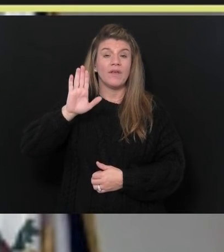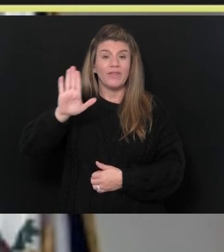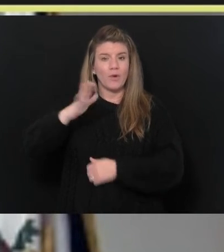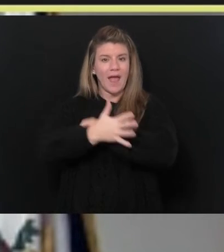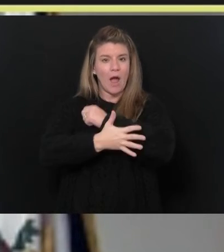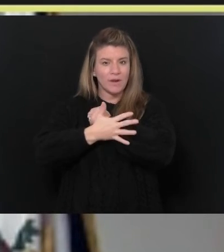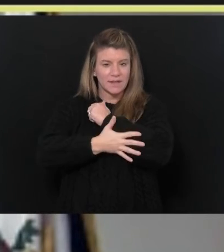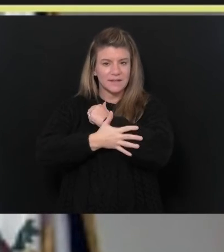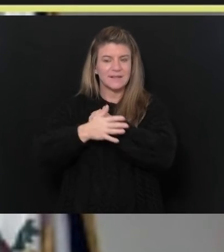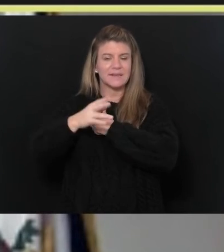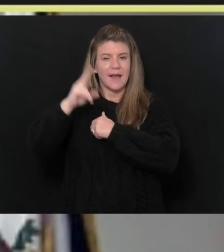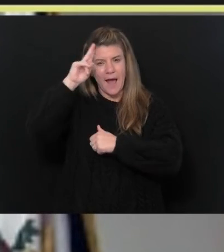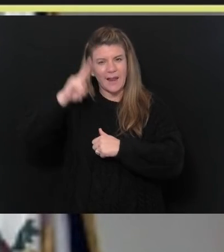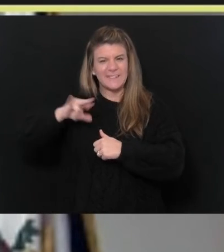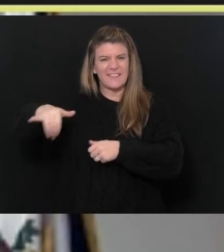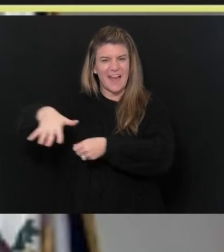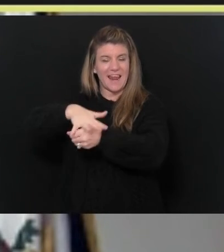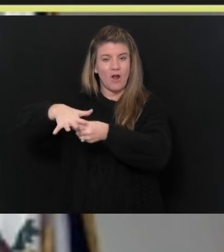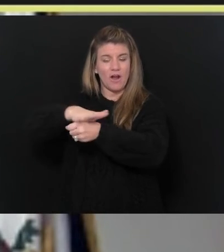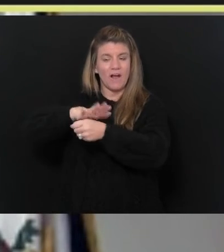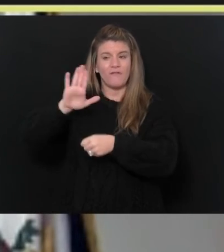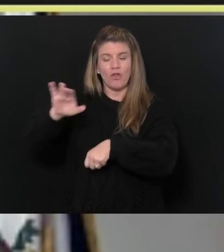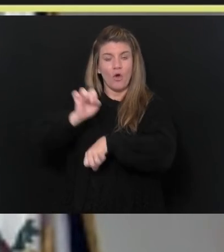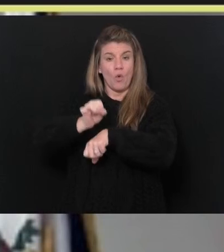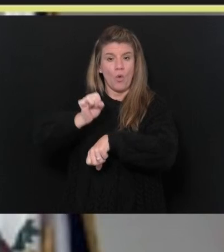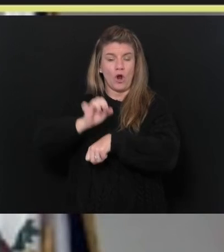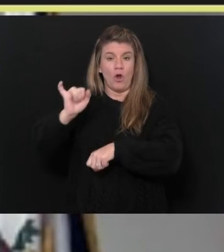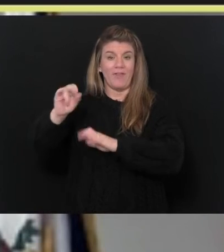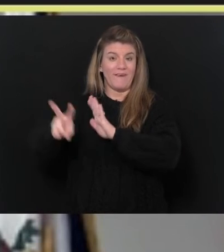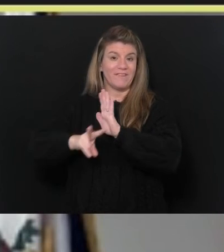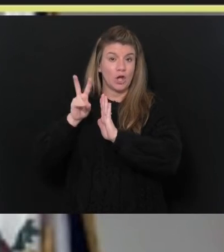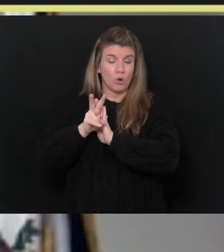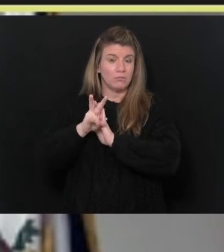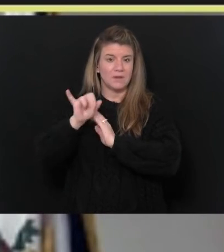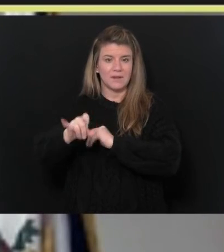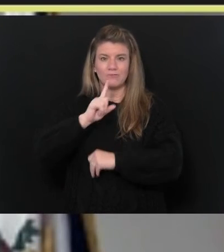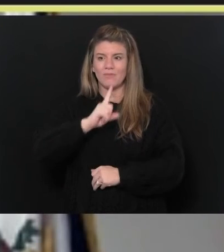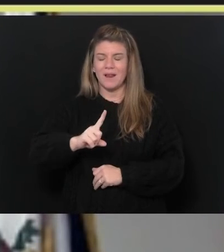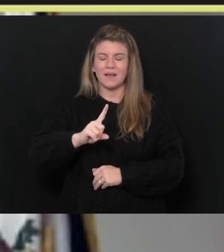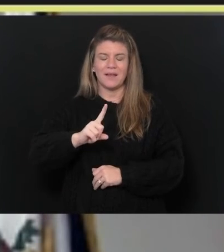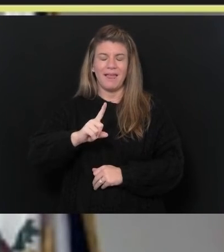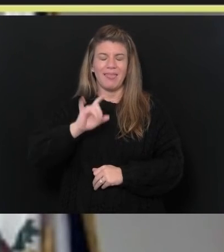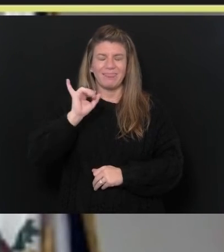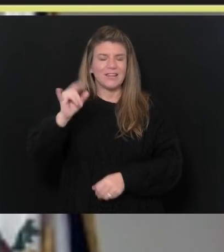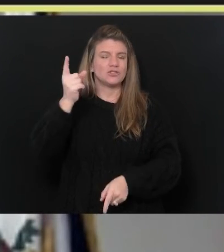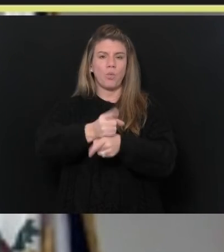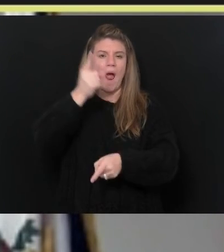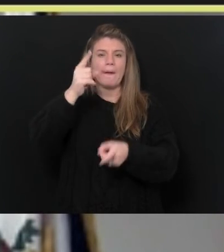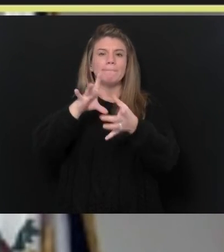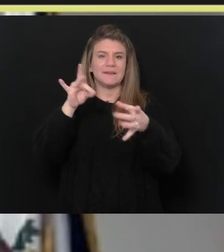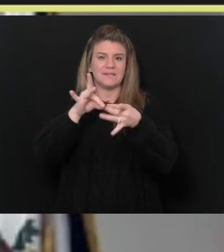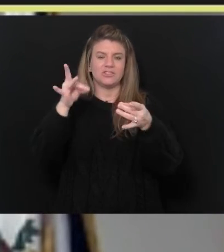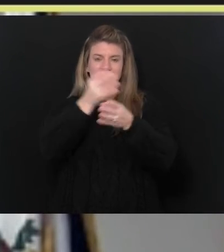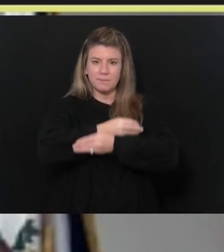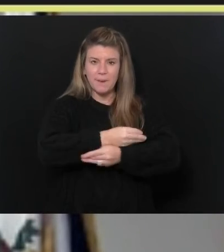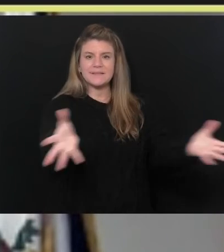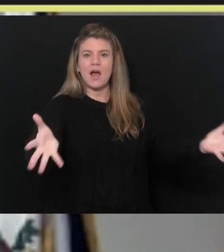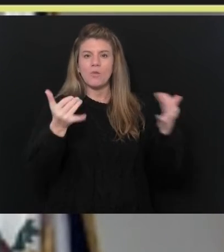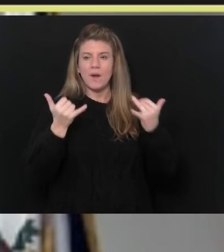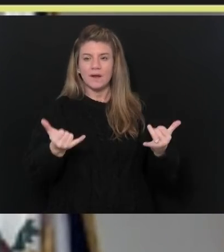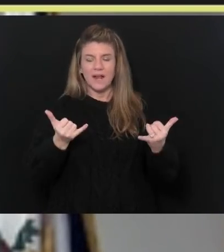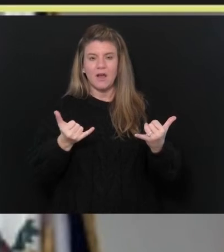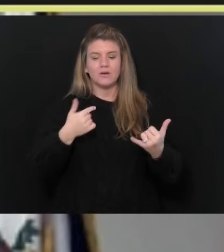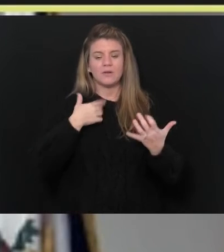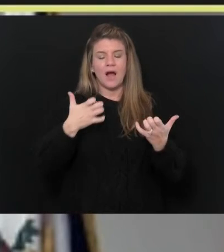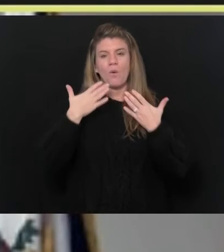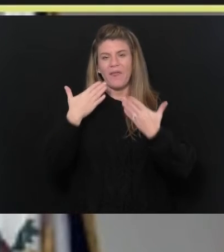County and Huntington for their work on that video. It is exactly the message we need right now, and it's well done.